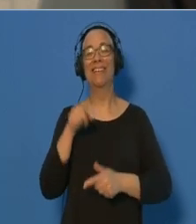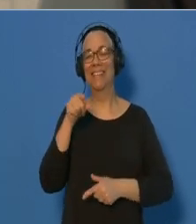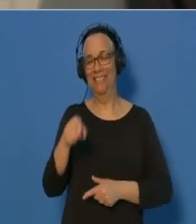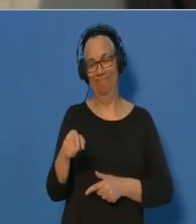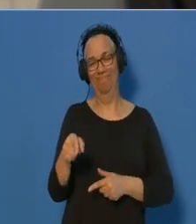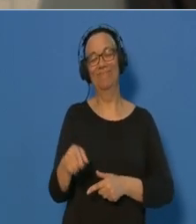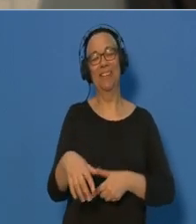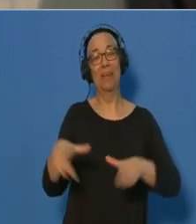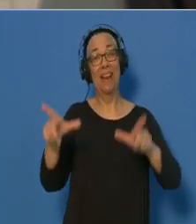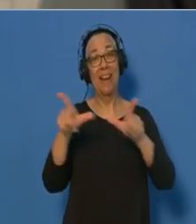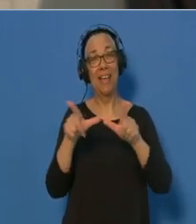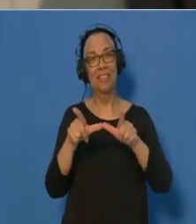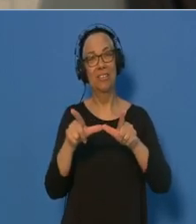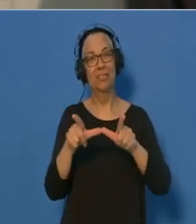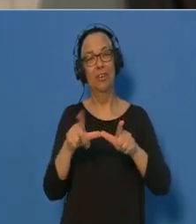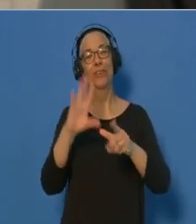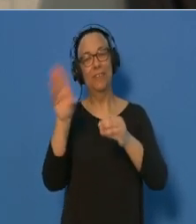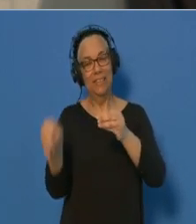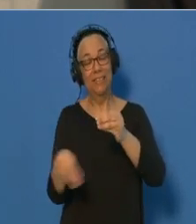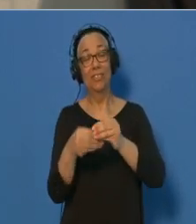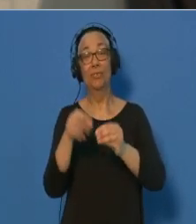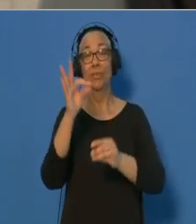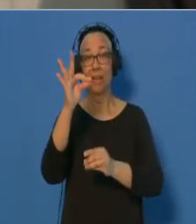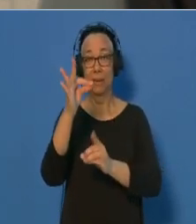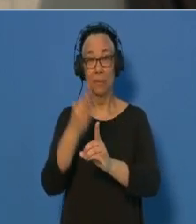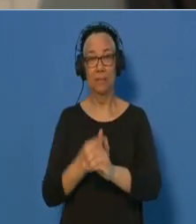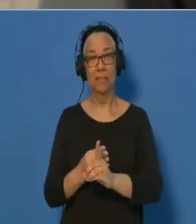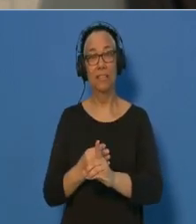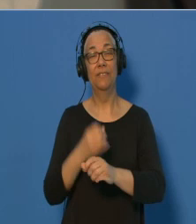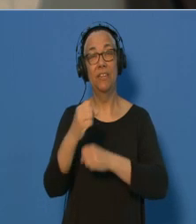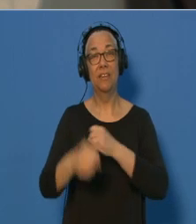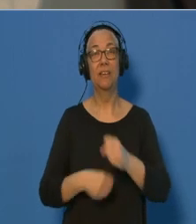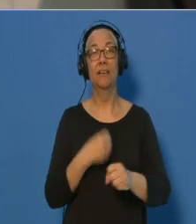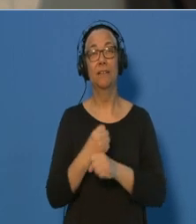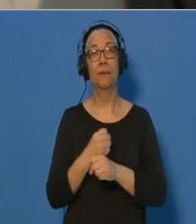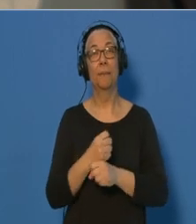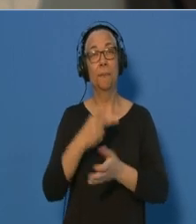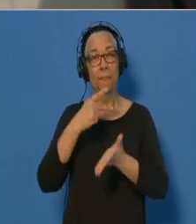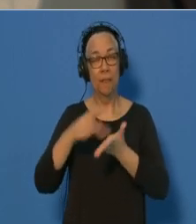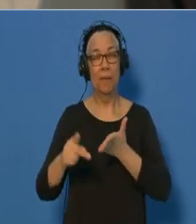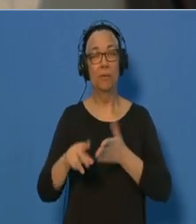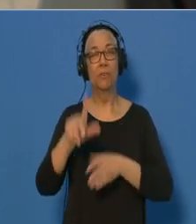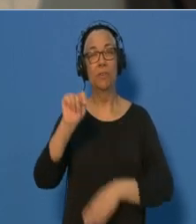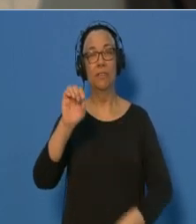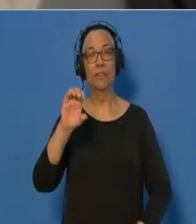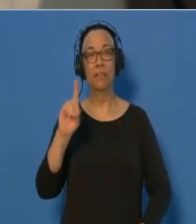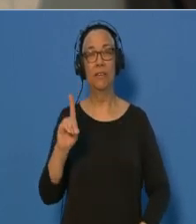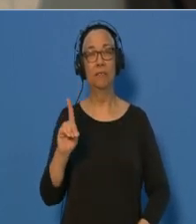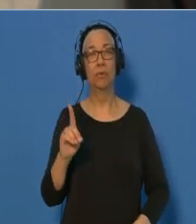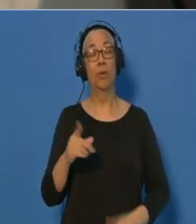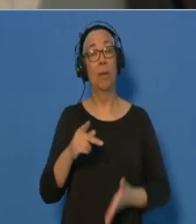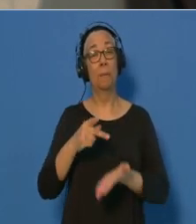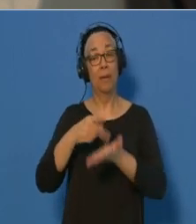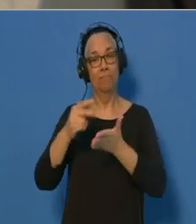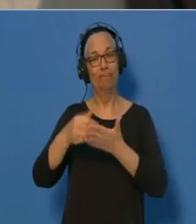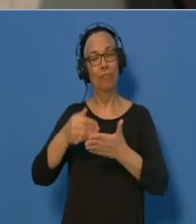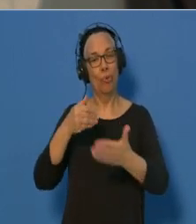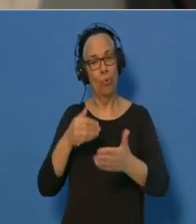licensed for the remaining 9 months of the year. The payments to TCD will be prorated